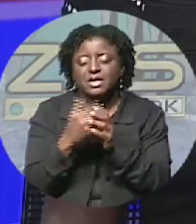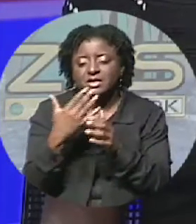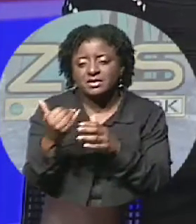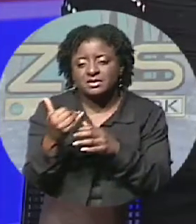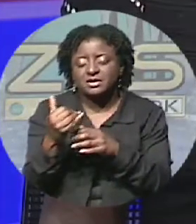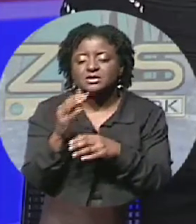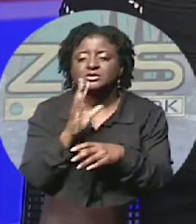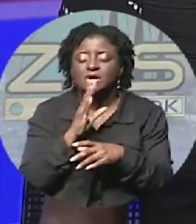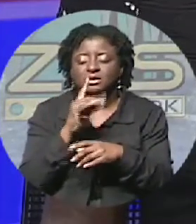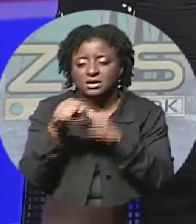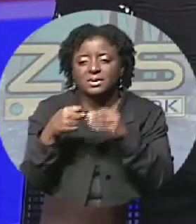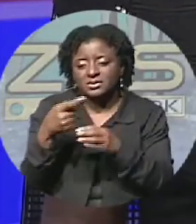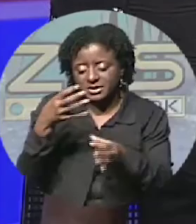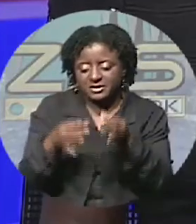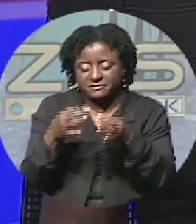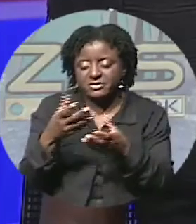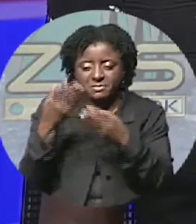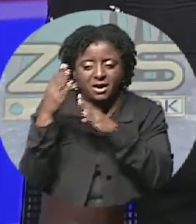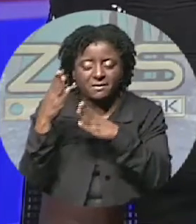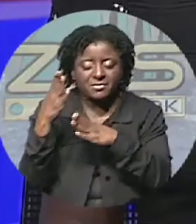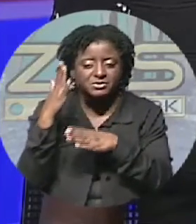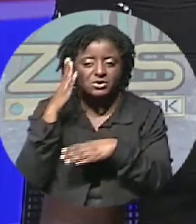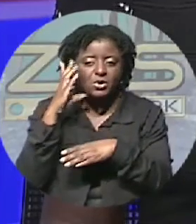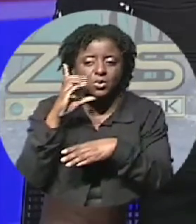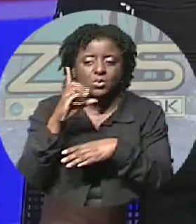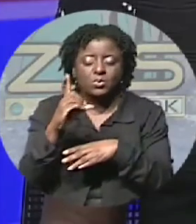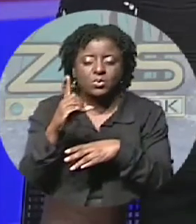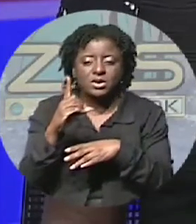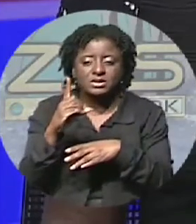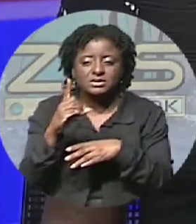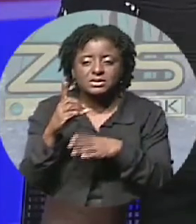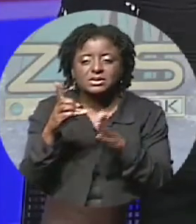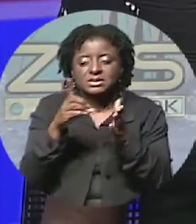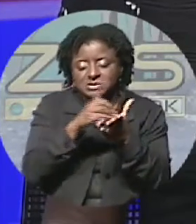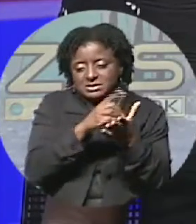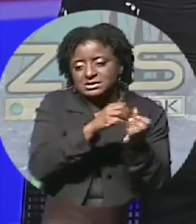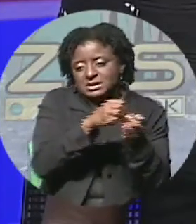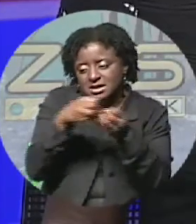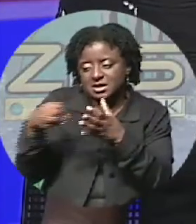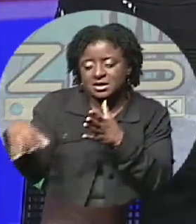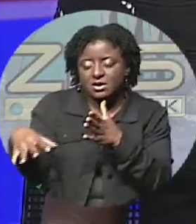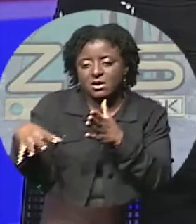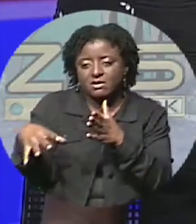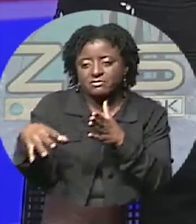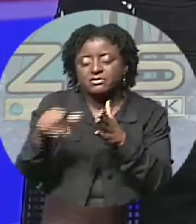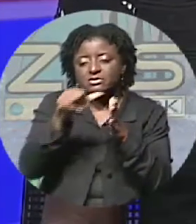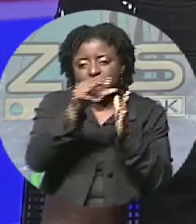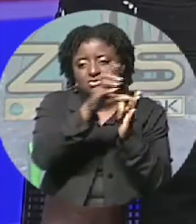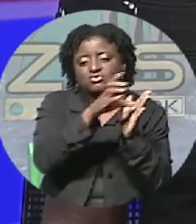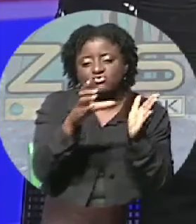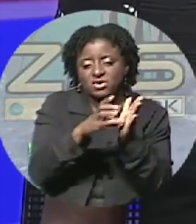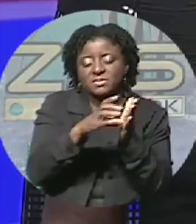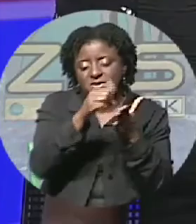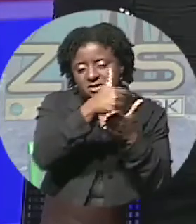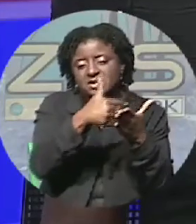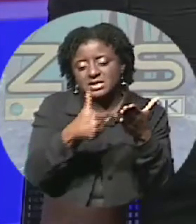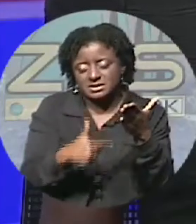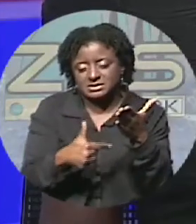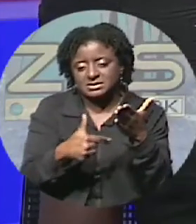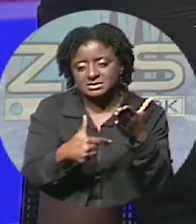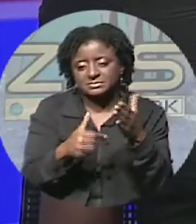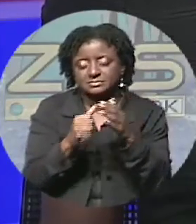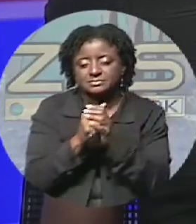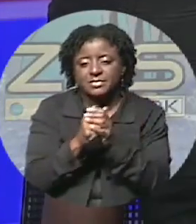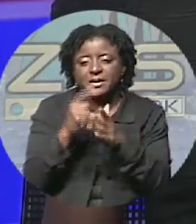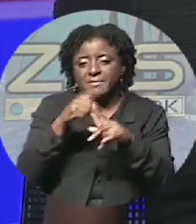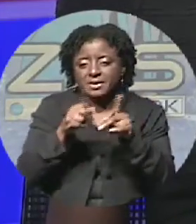would similarly consider implementing. He said it's not something up for consideration at this time, but it's something people in the community are thinking